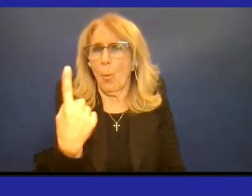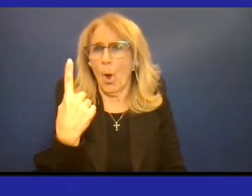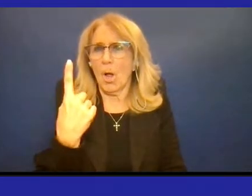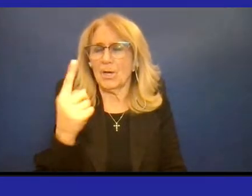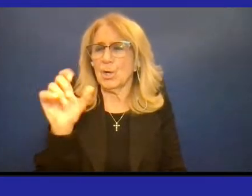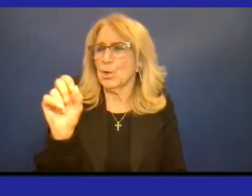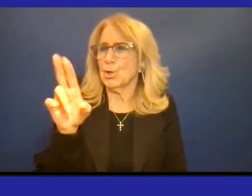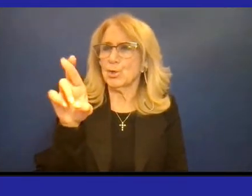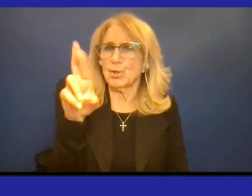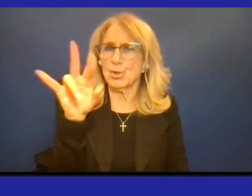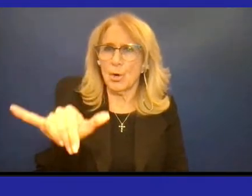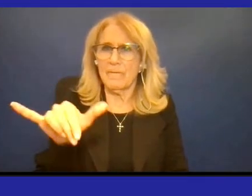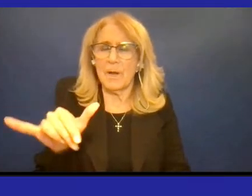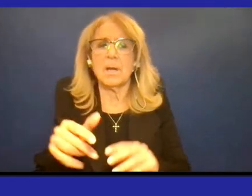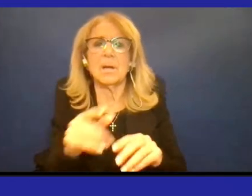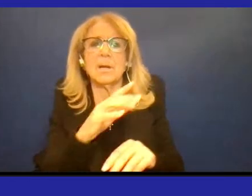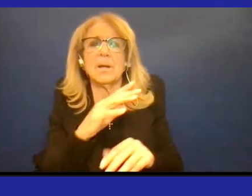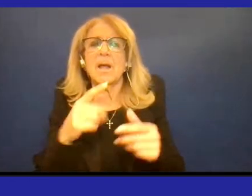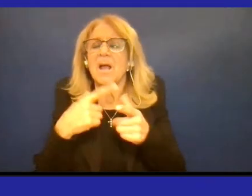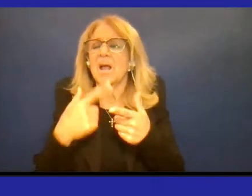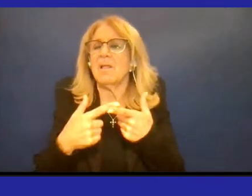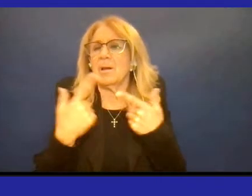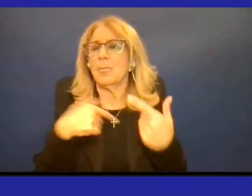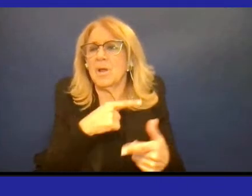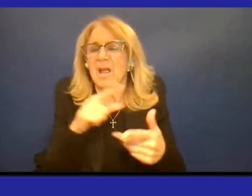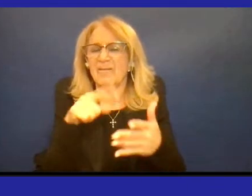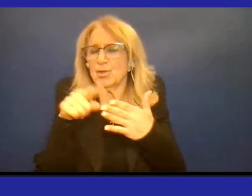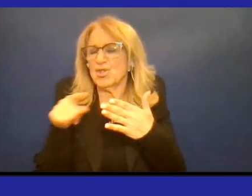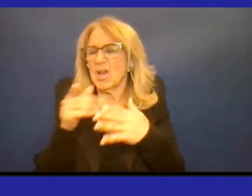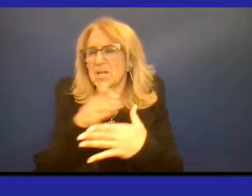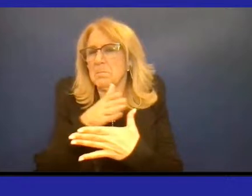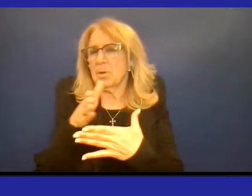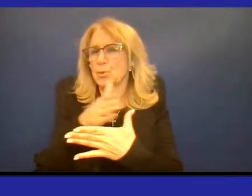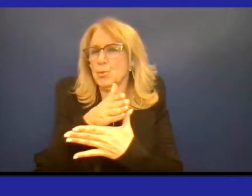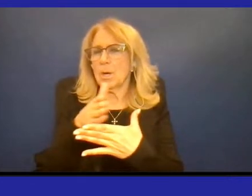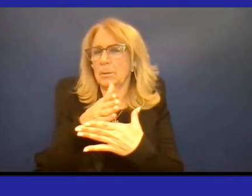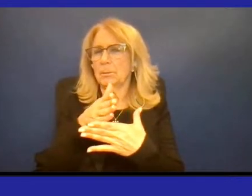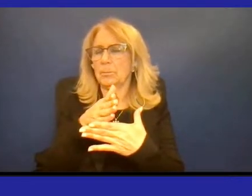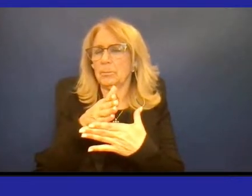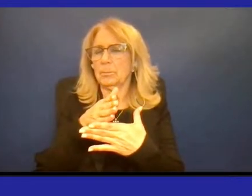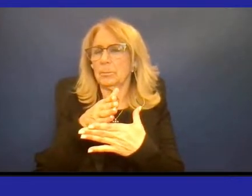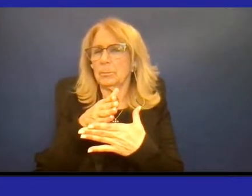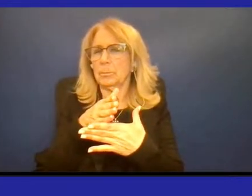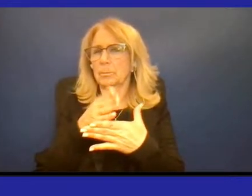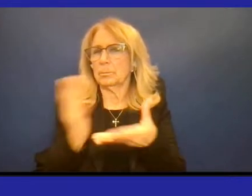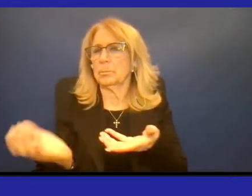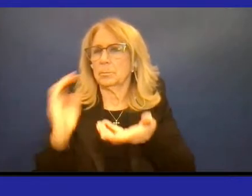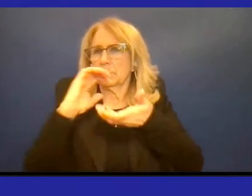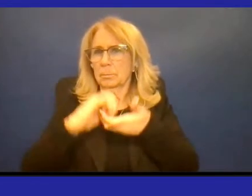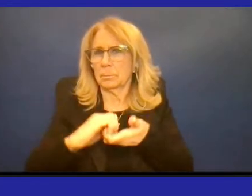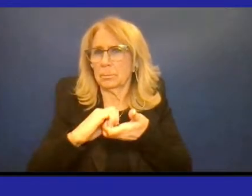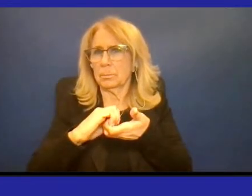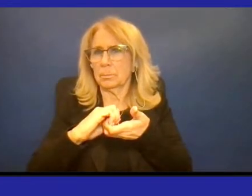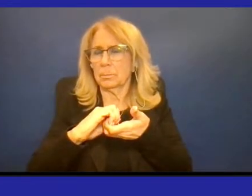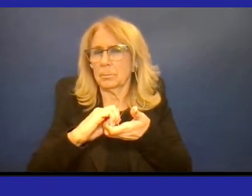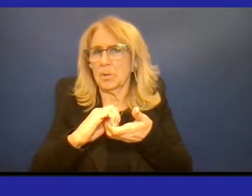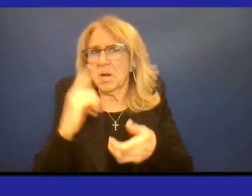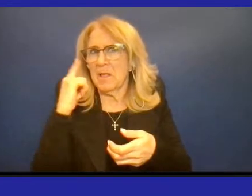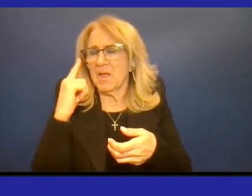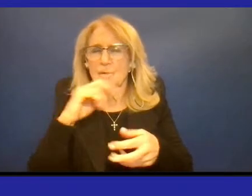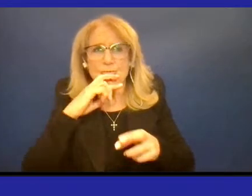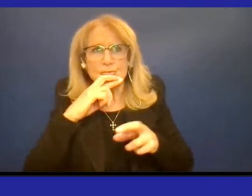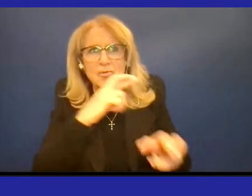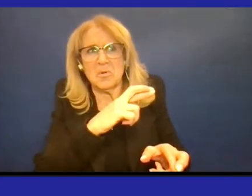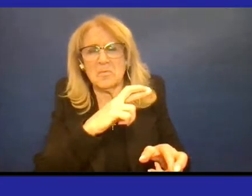there's kind of pulse checks in between. But just right, I think we had response rates like